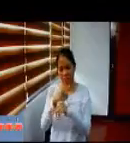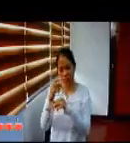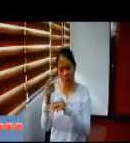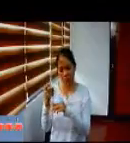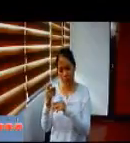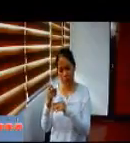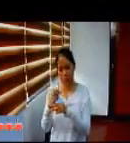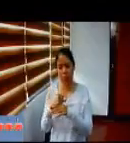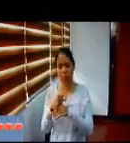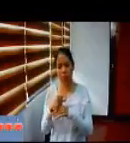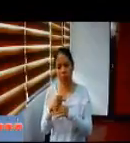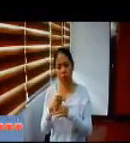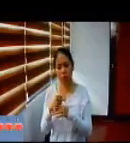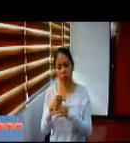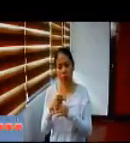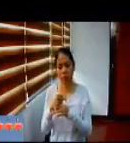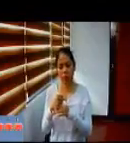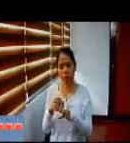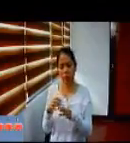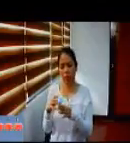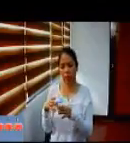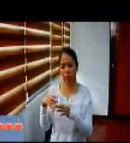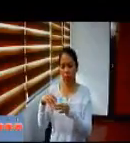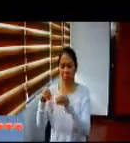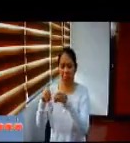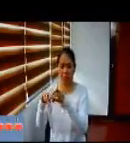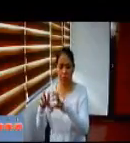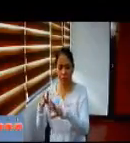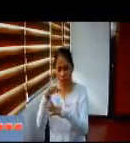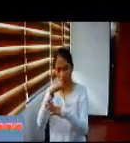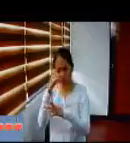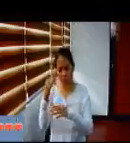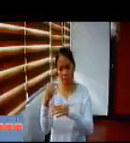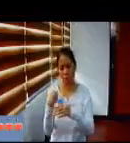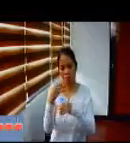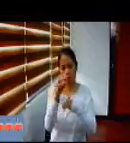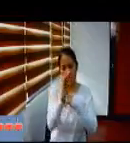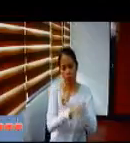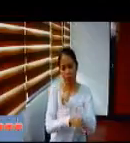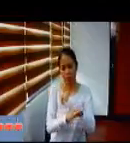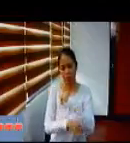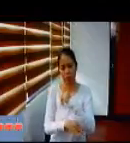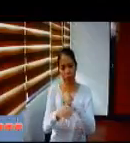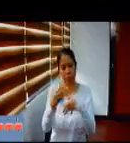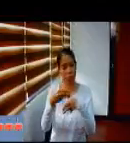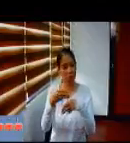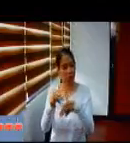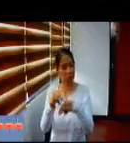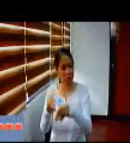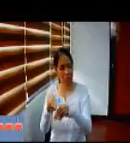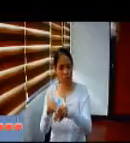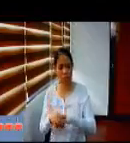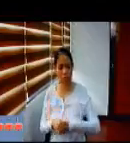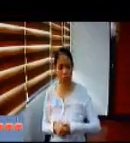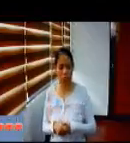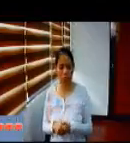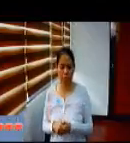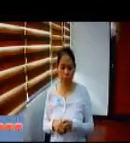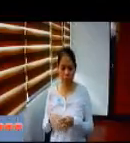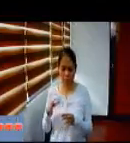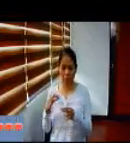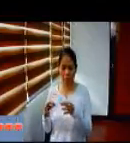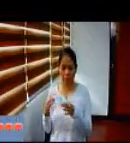by foreign farmers. If there is anything that has spawned rebellions